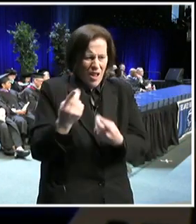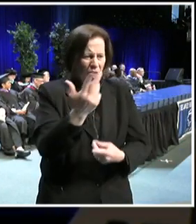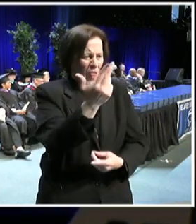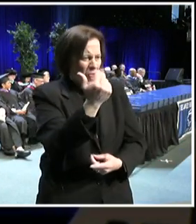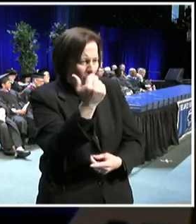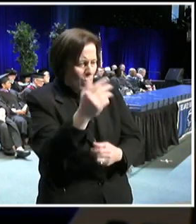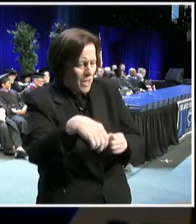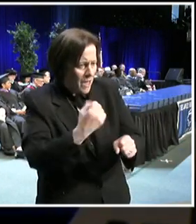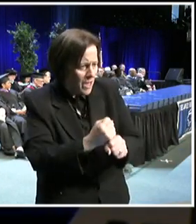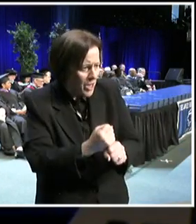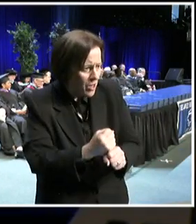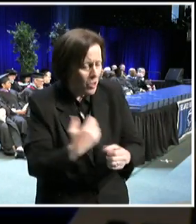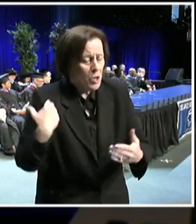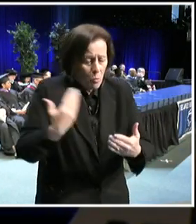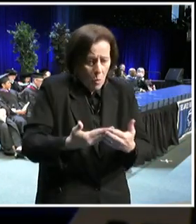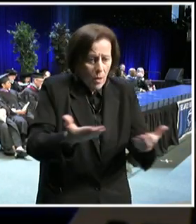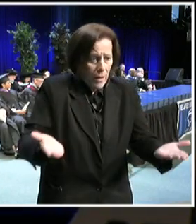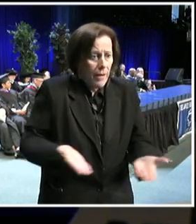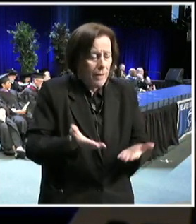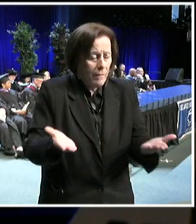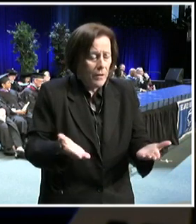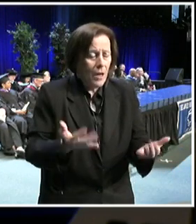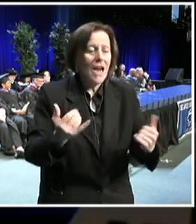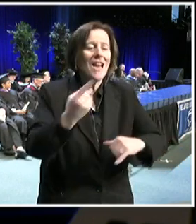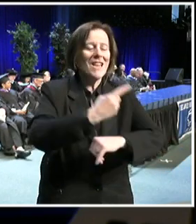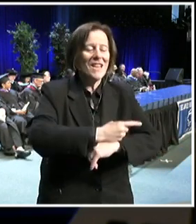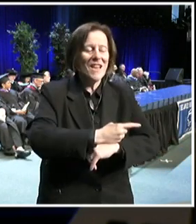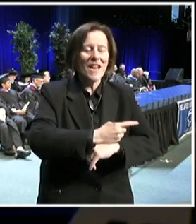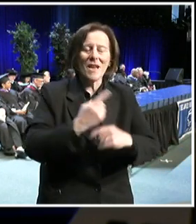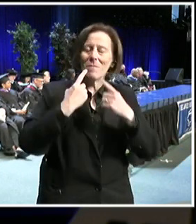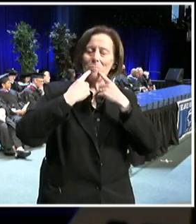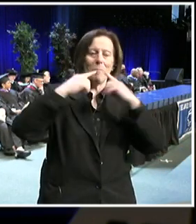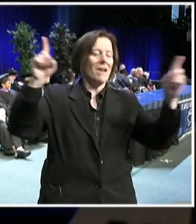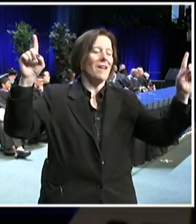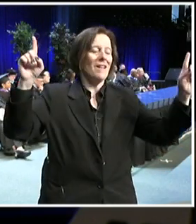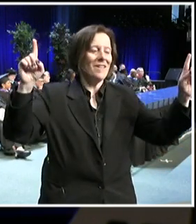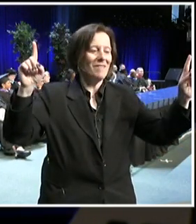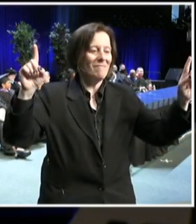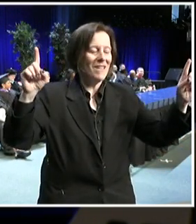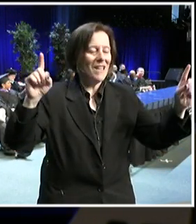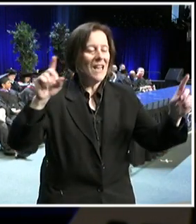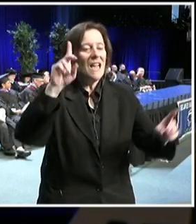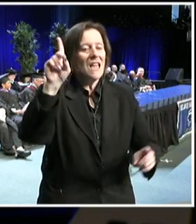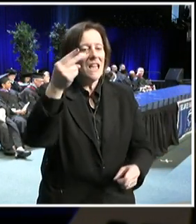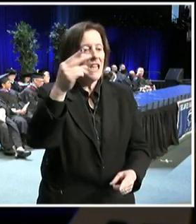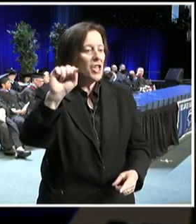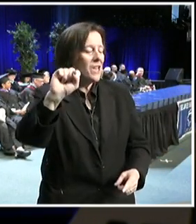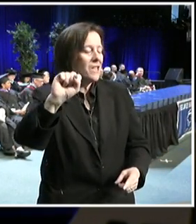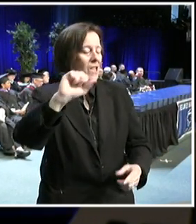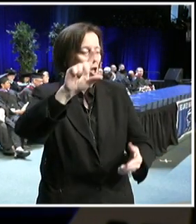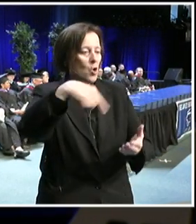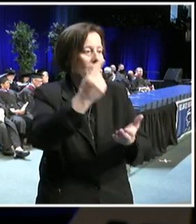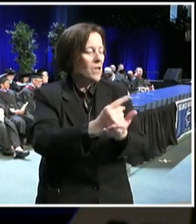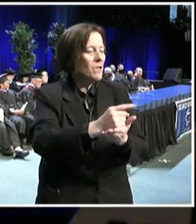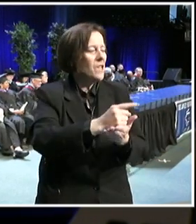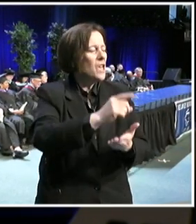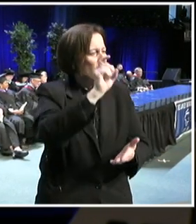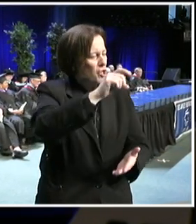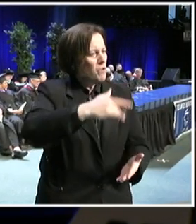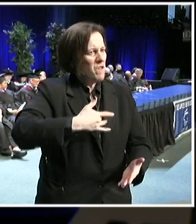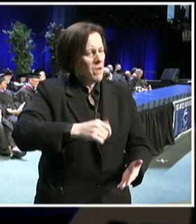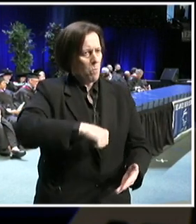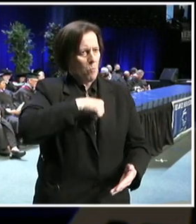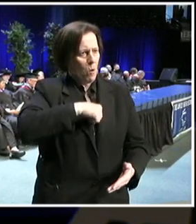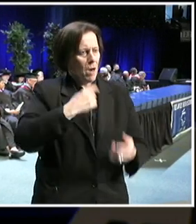this point, and today their hard work has paid off. Dekaney High School graduates, you should be proud of your